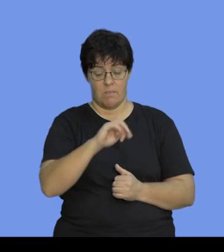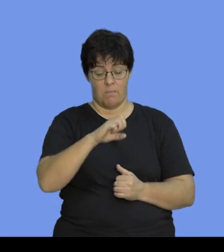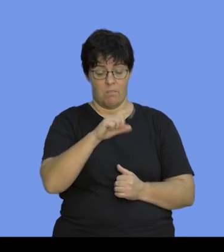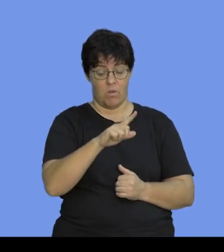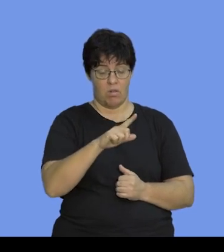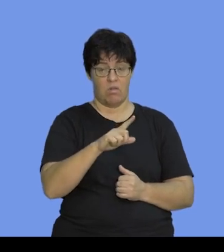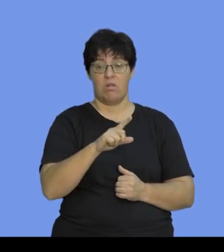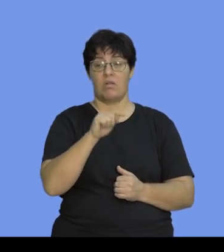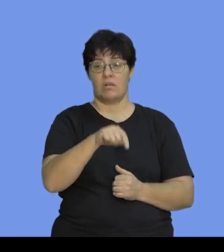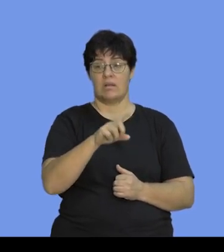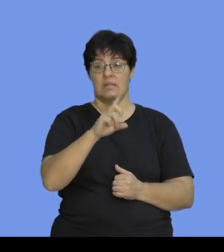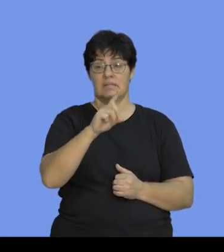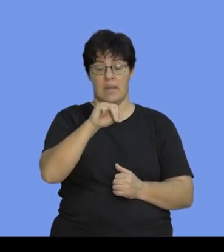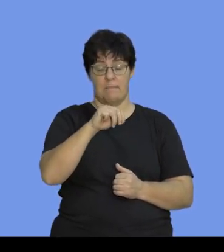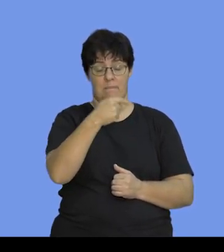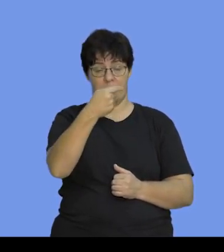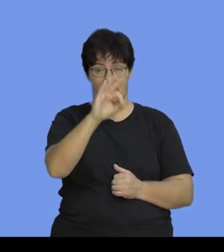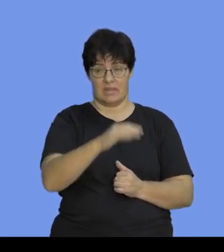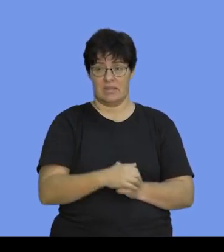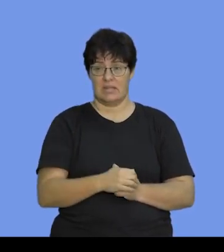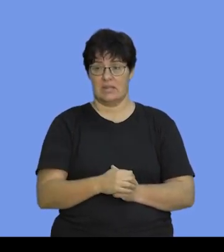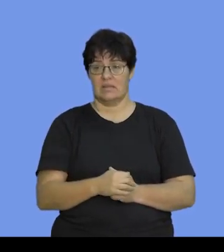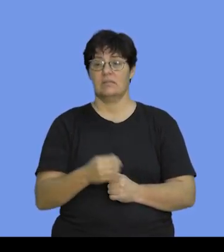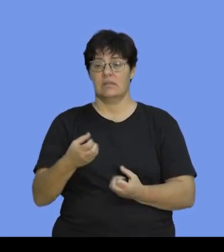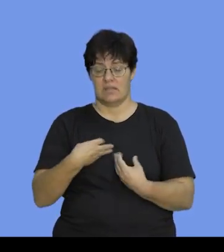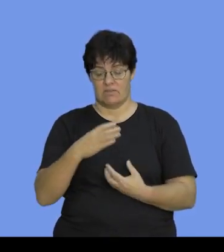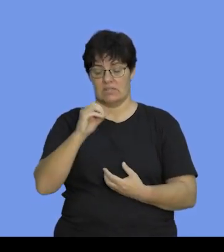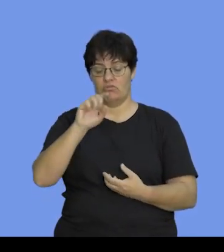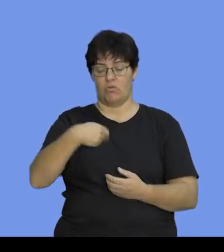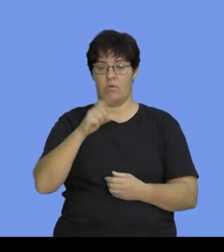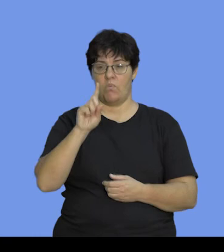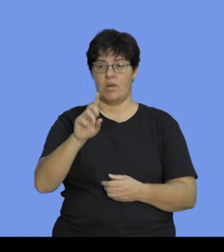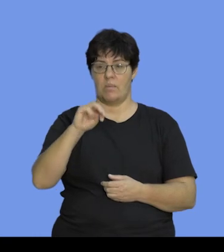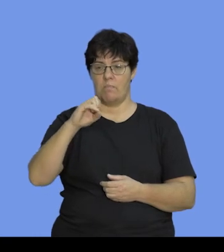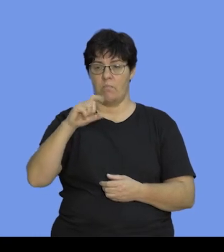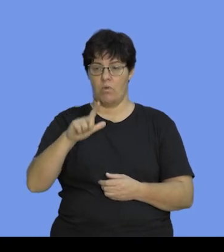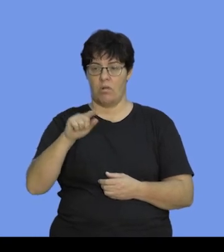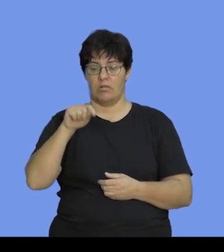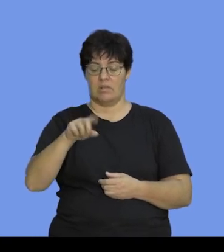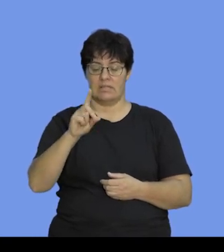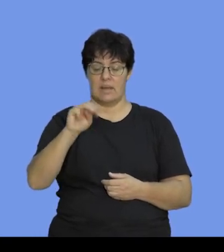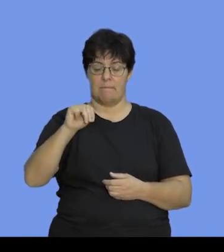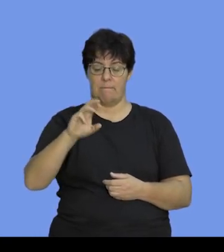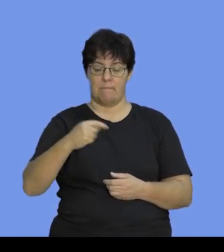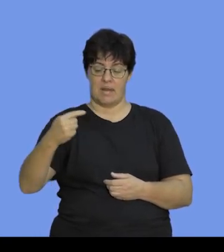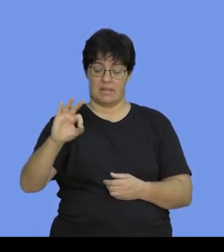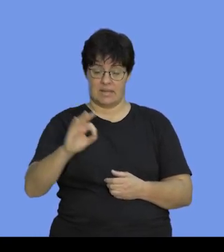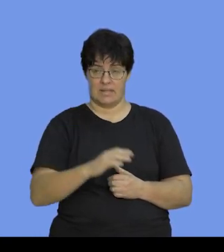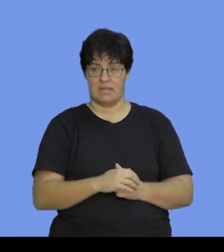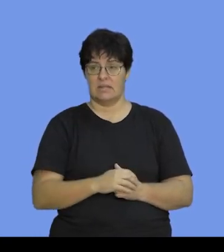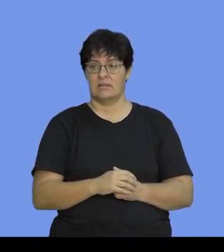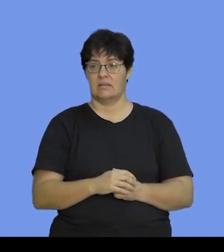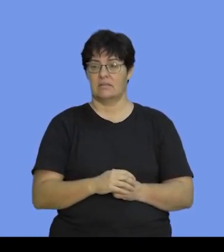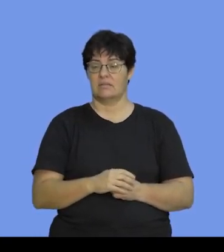mole per cubic decimeter. Okay, it will give us 0.1 mole per cubic